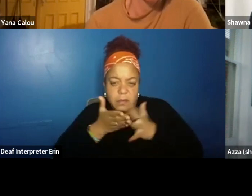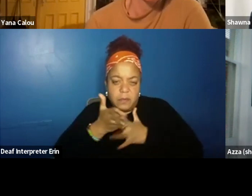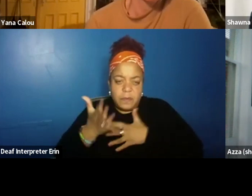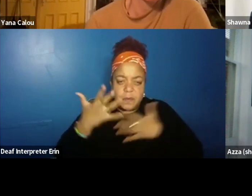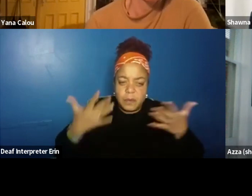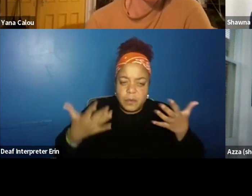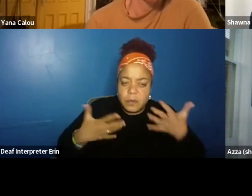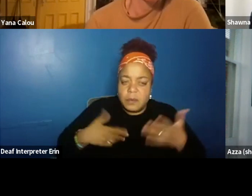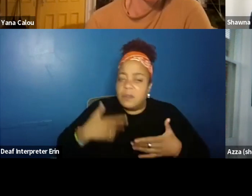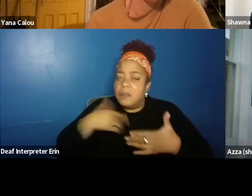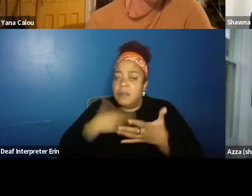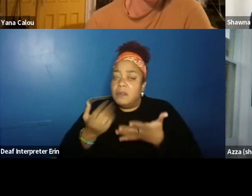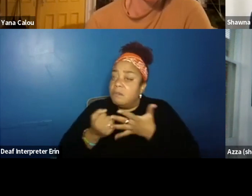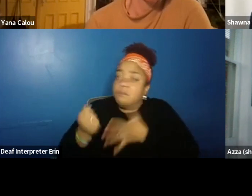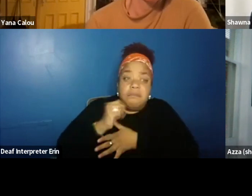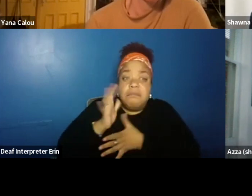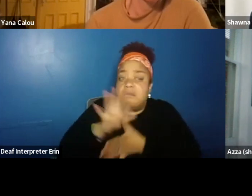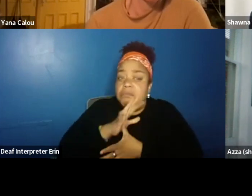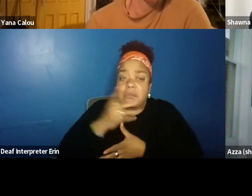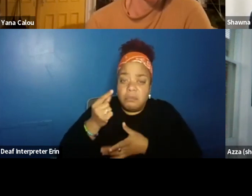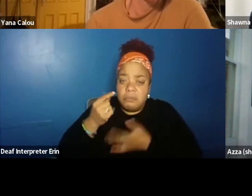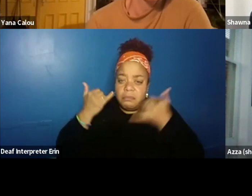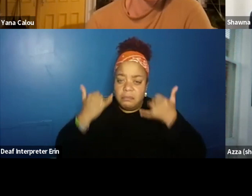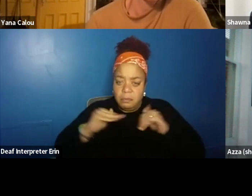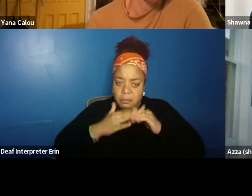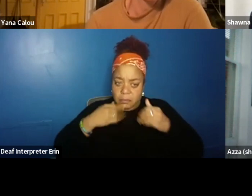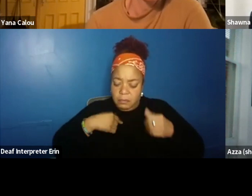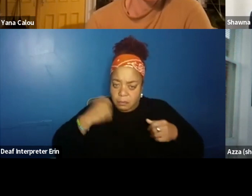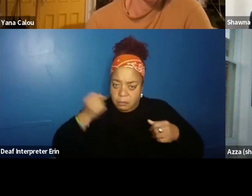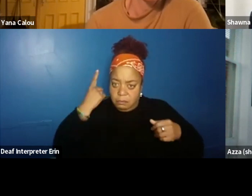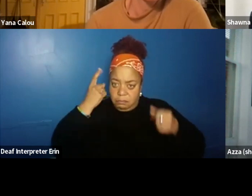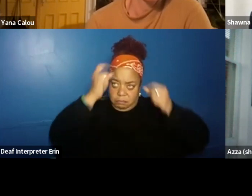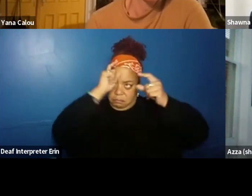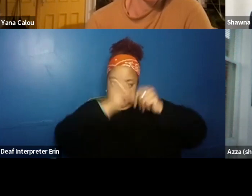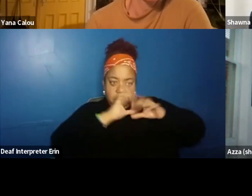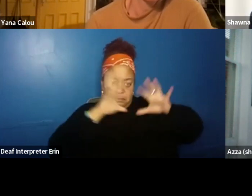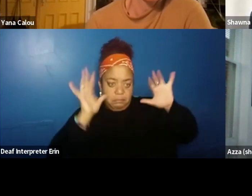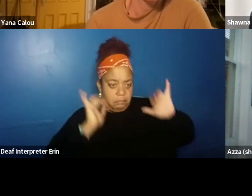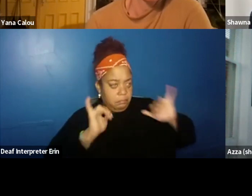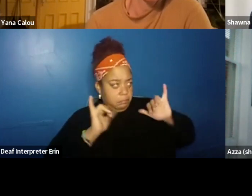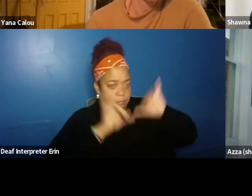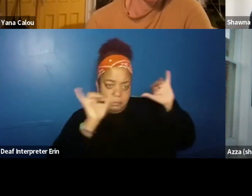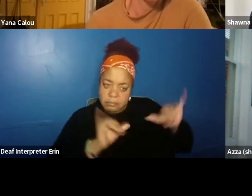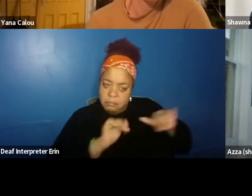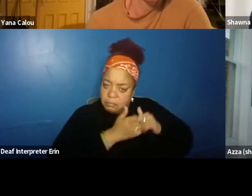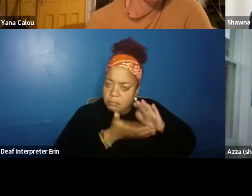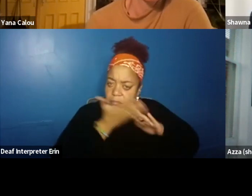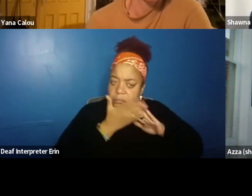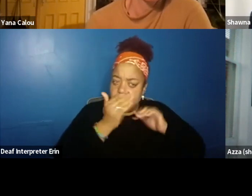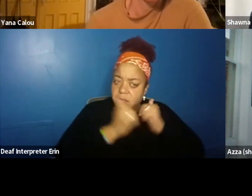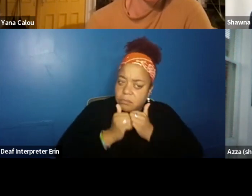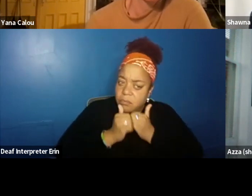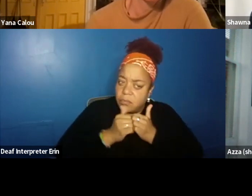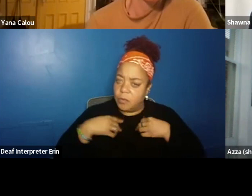ways that I have come to understand how these systems operate together is the fact that so much of the way that